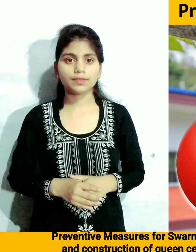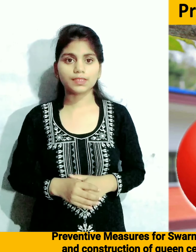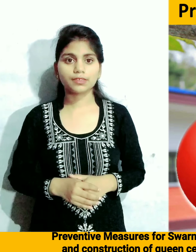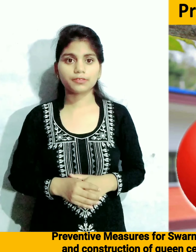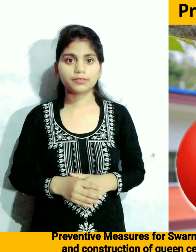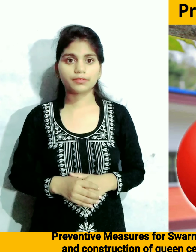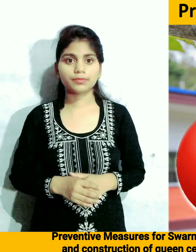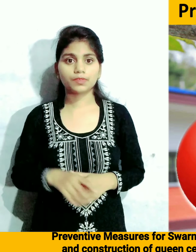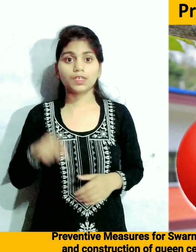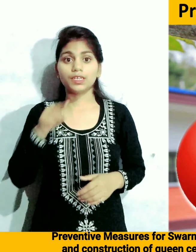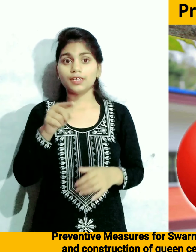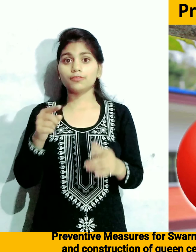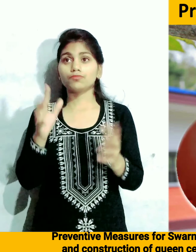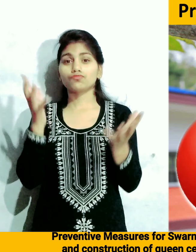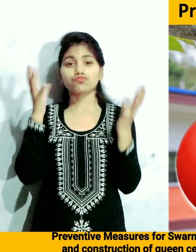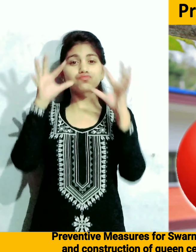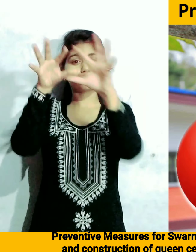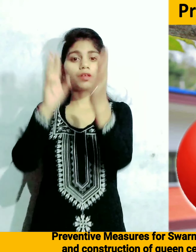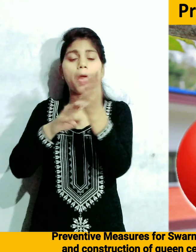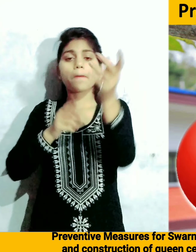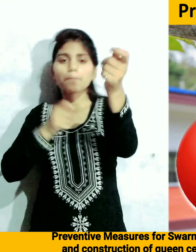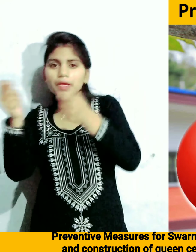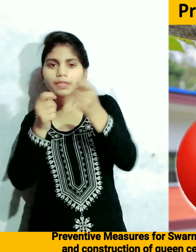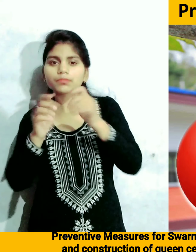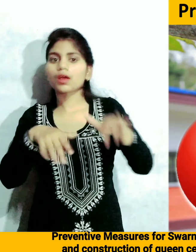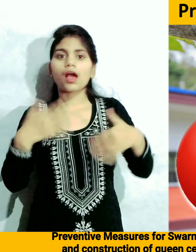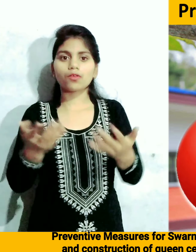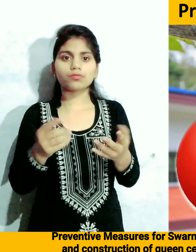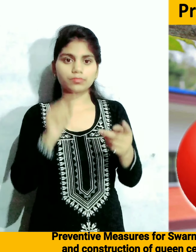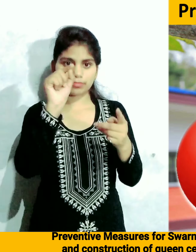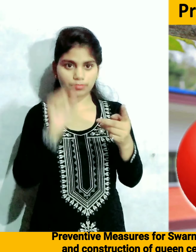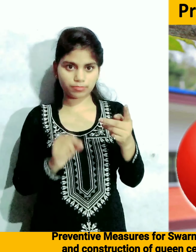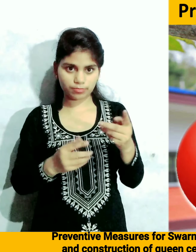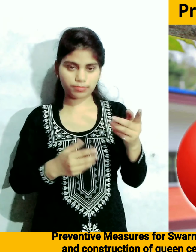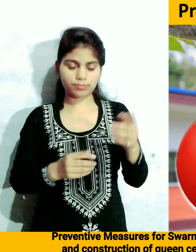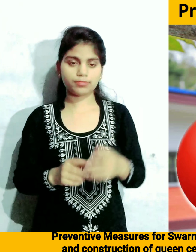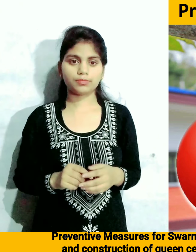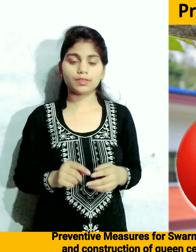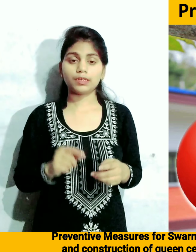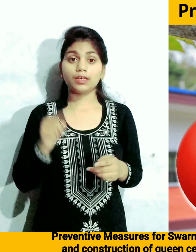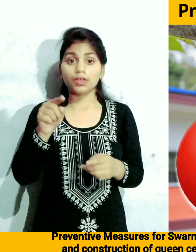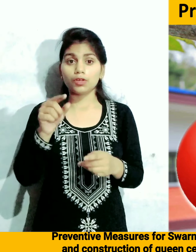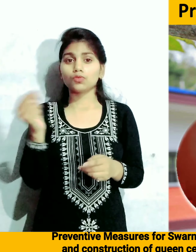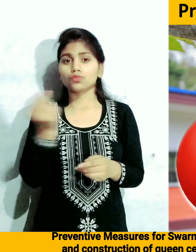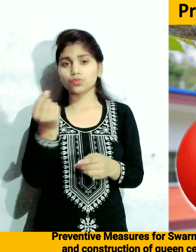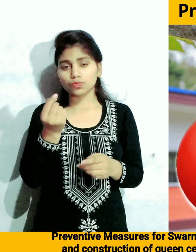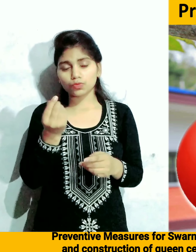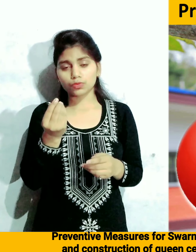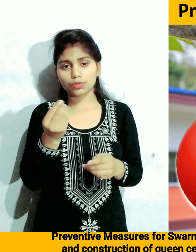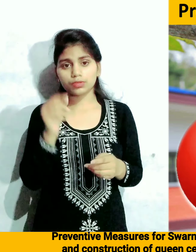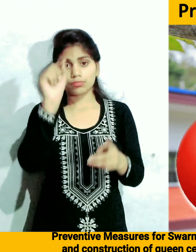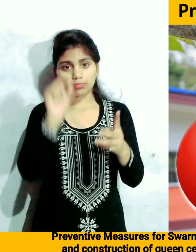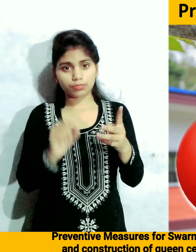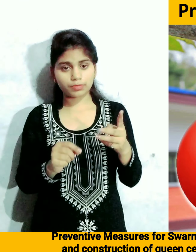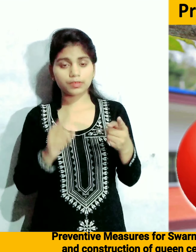Preventive measures for swarm management. Measures to be undertaken to